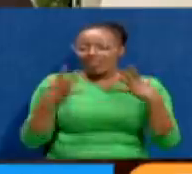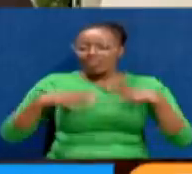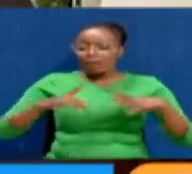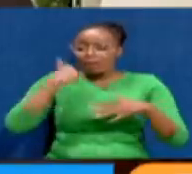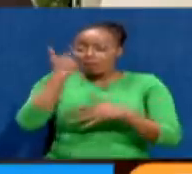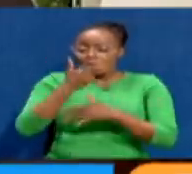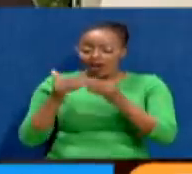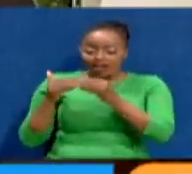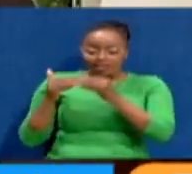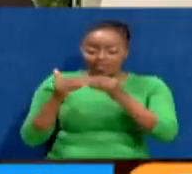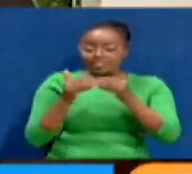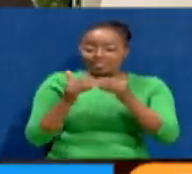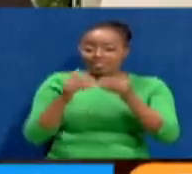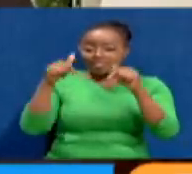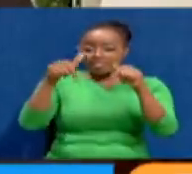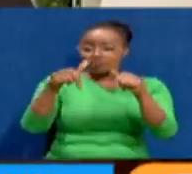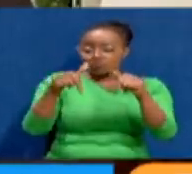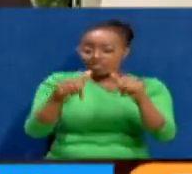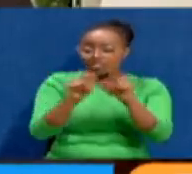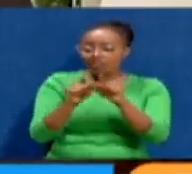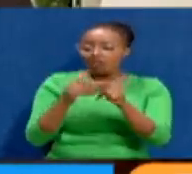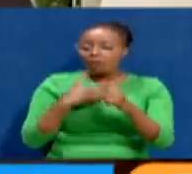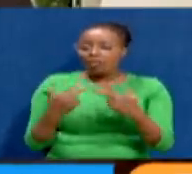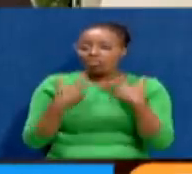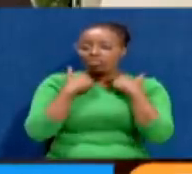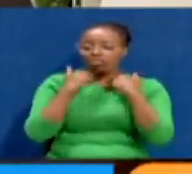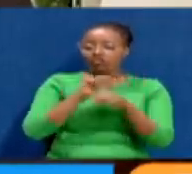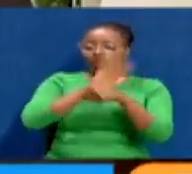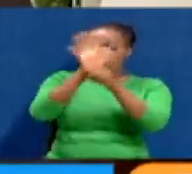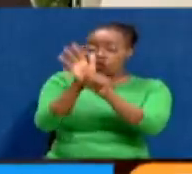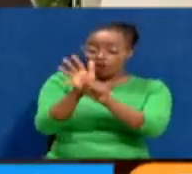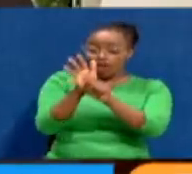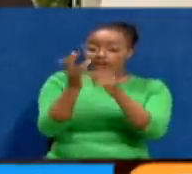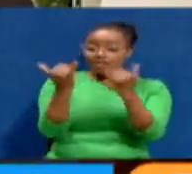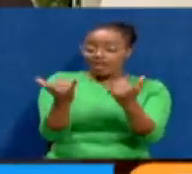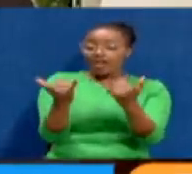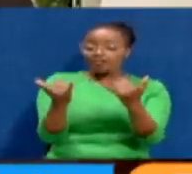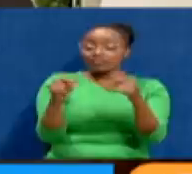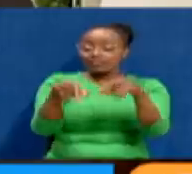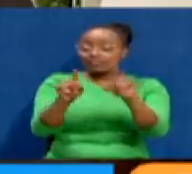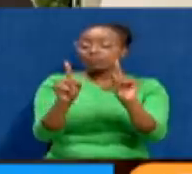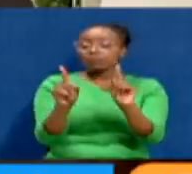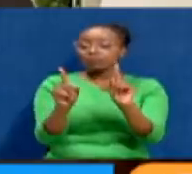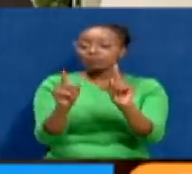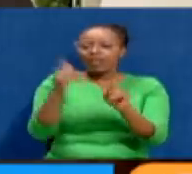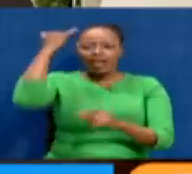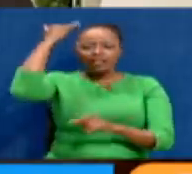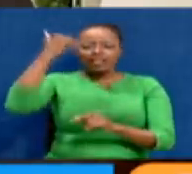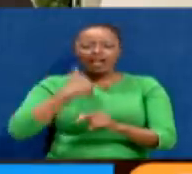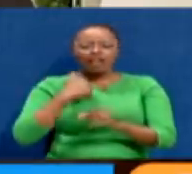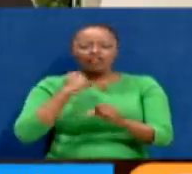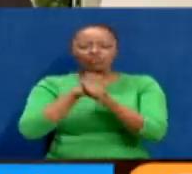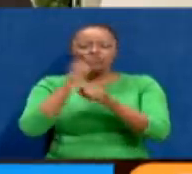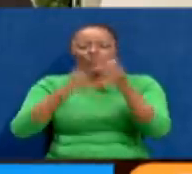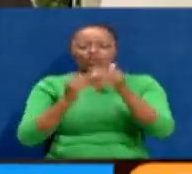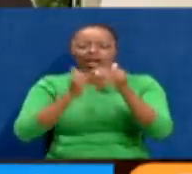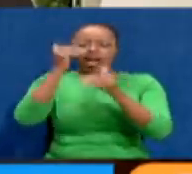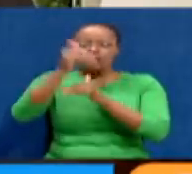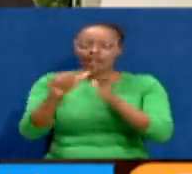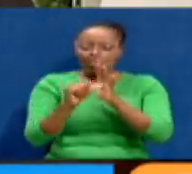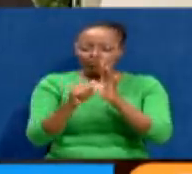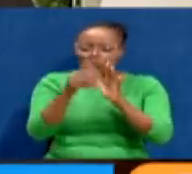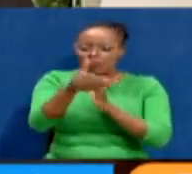power today have been paralyzed by COVID, this COVID pandemic. They have no idea on what to do beyond the